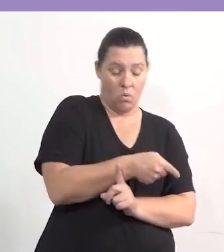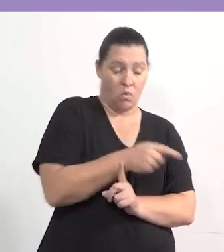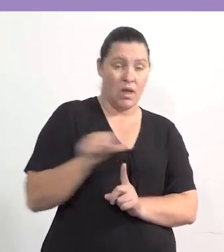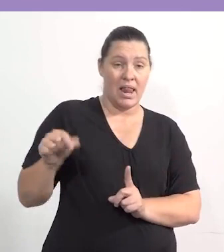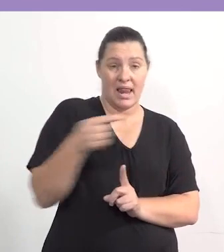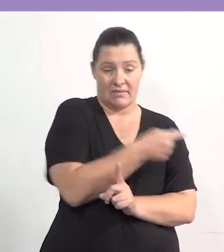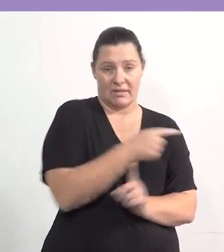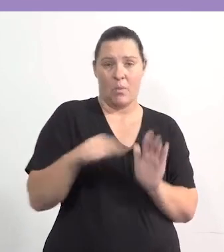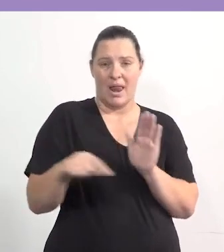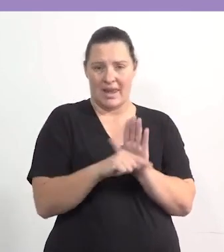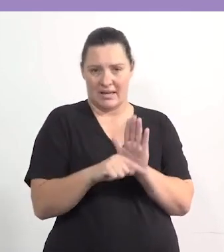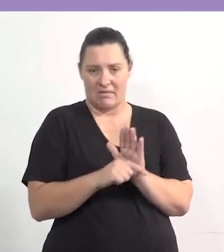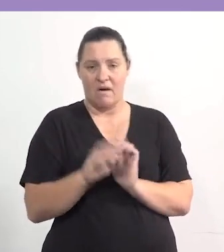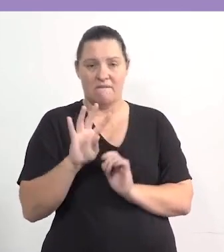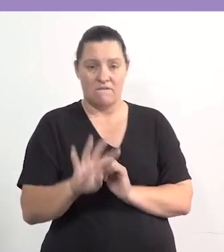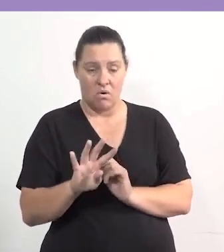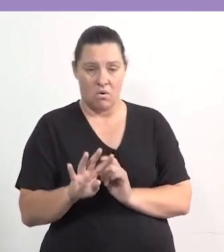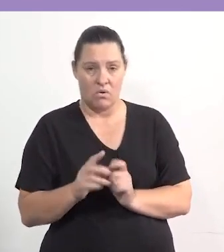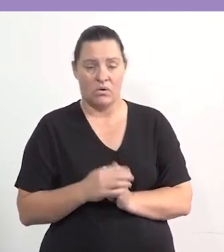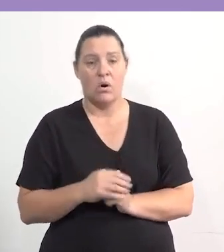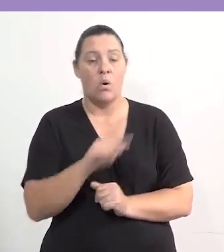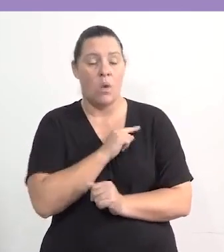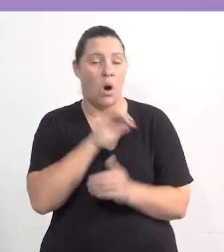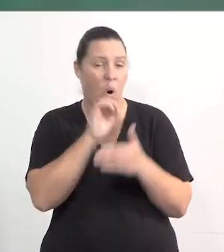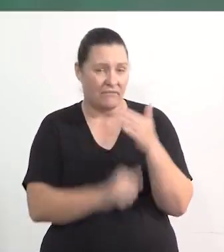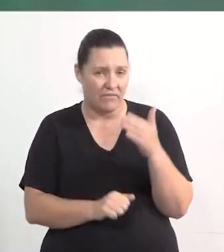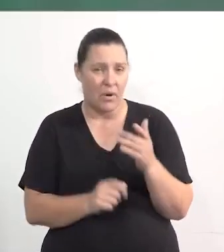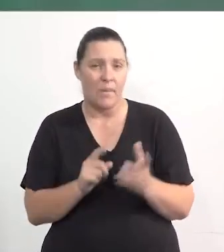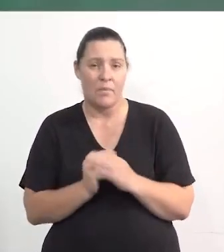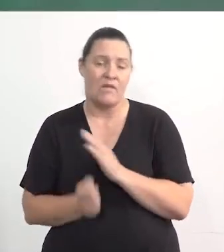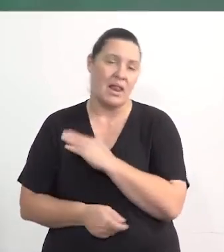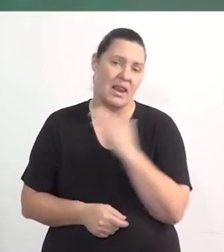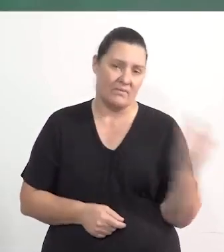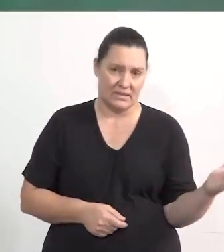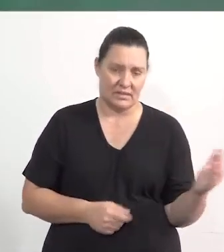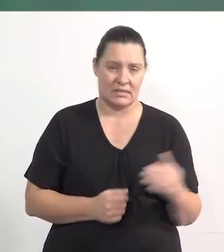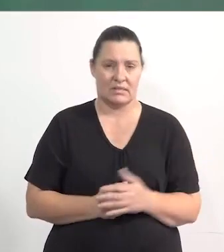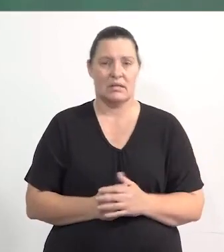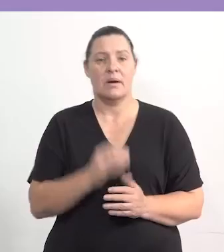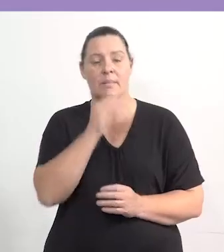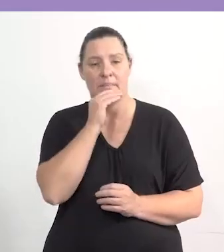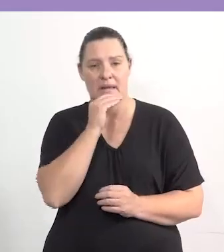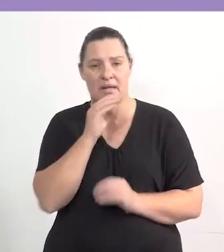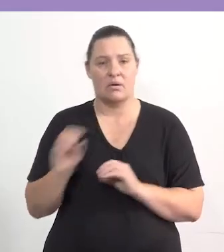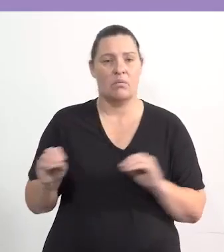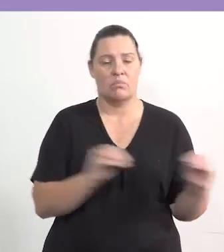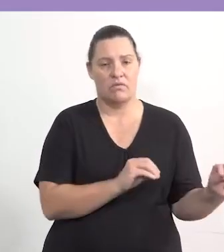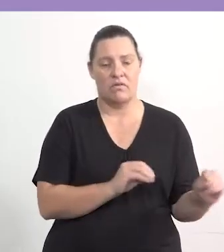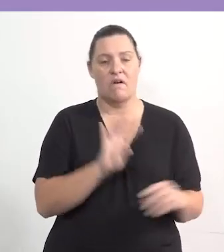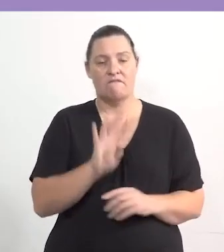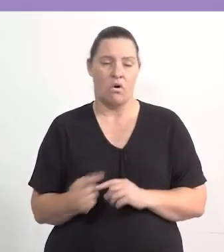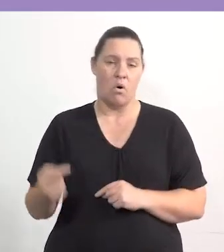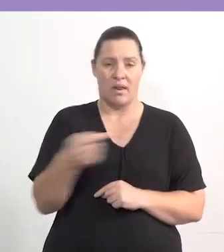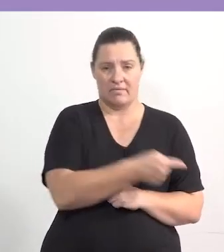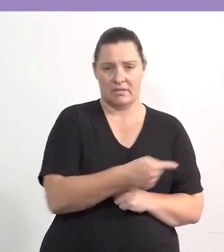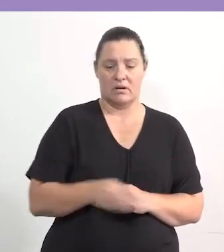are subtracting a positive 4. But because we are subtracting, we are going to move to the left. This means we are moving 4 units